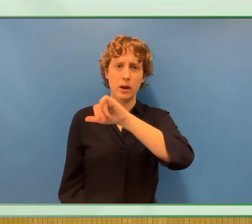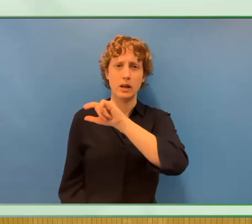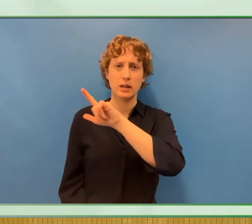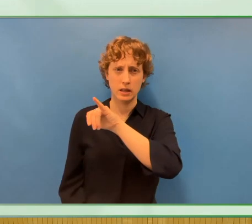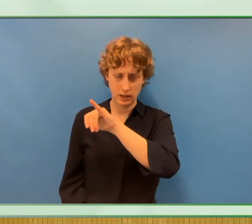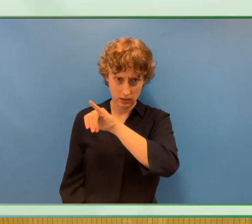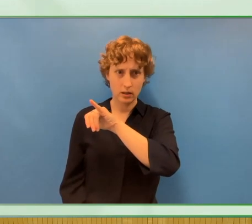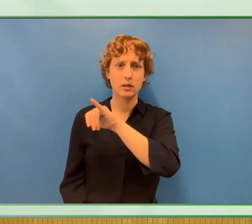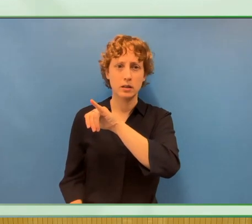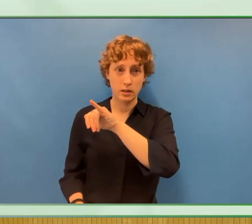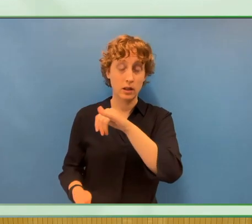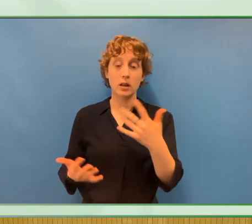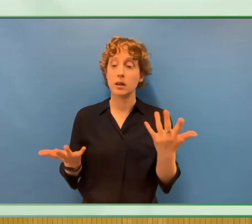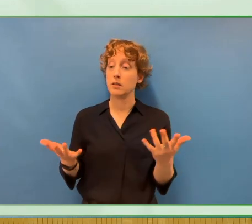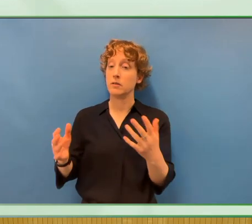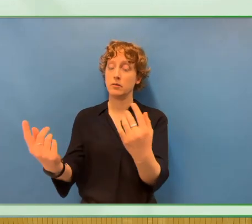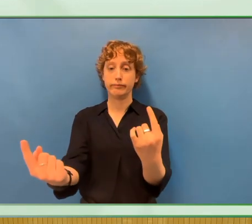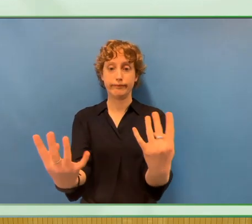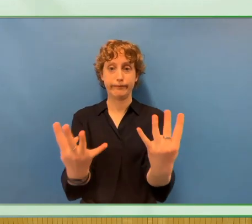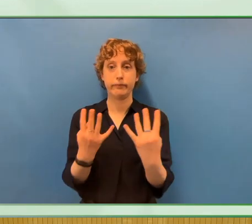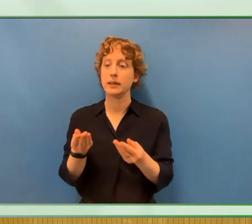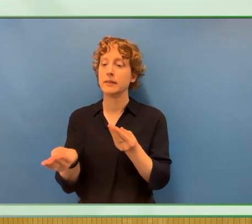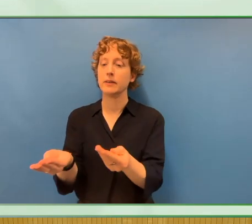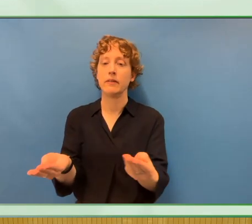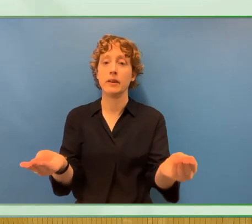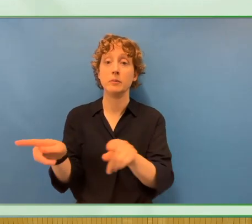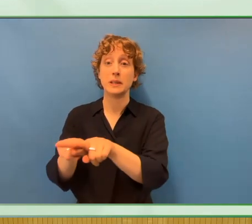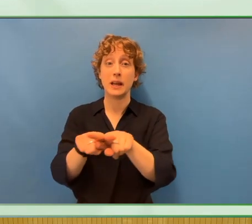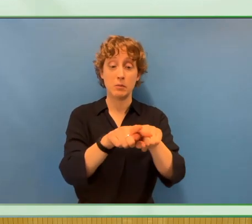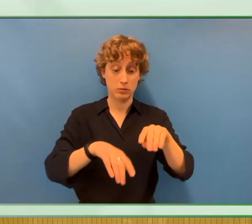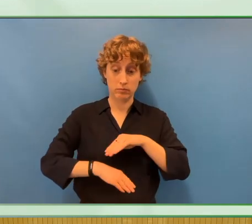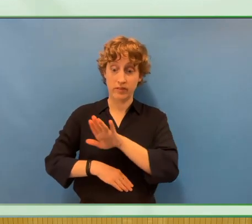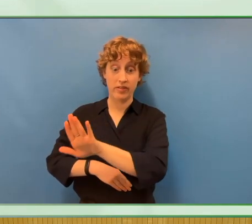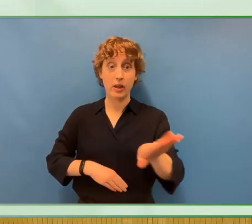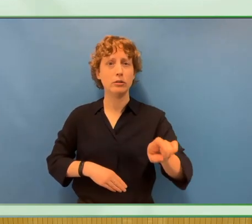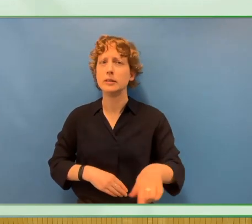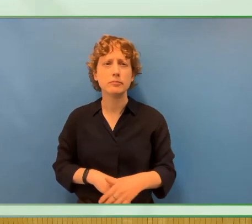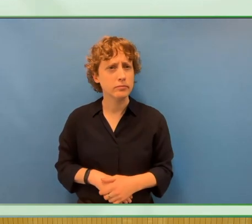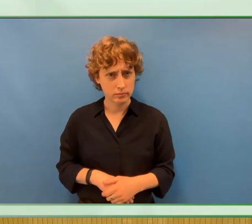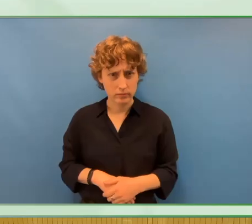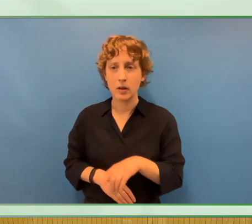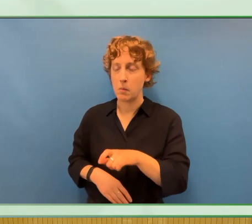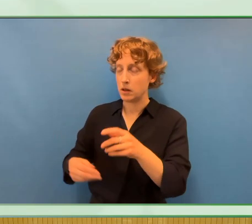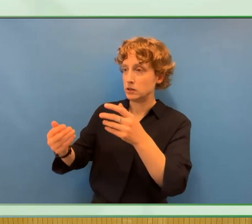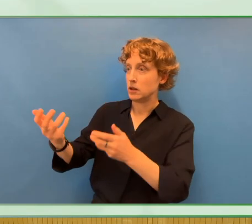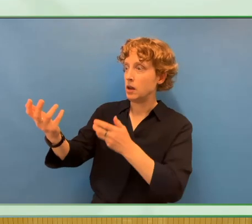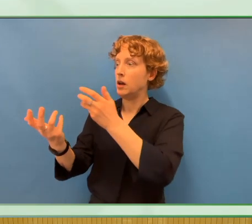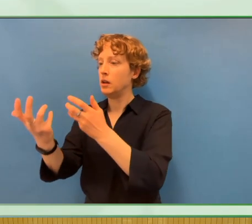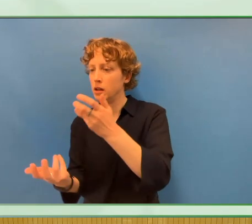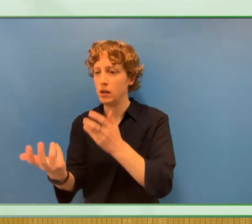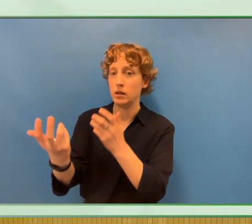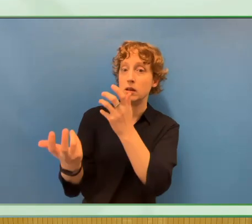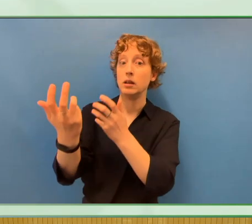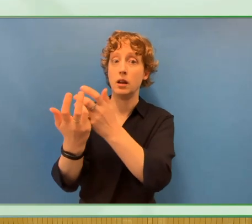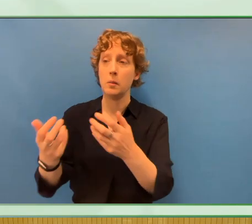fundamental different level of understanding. You see, my definition of equality says you have to make adjustments for individuals. You